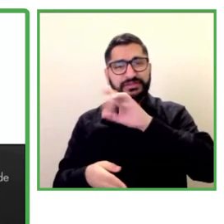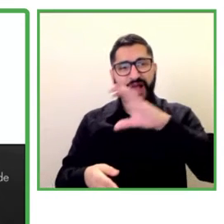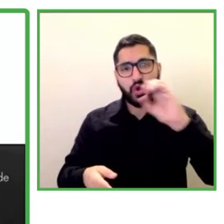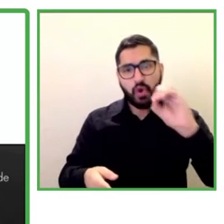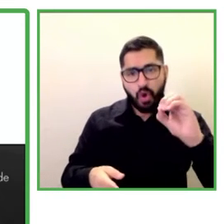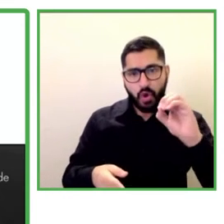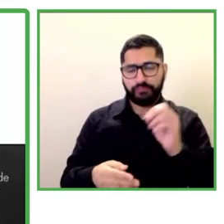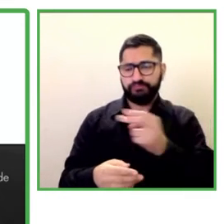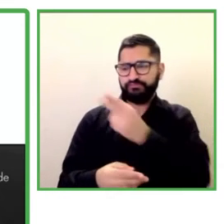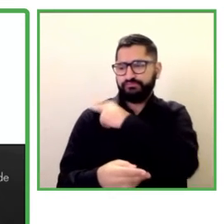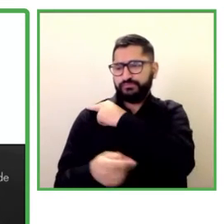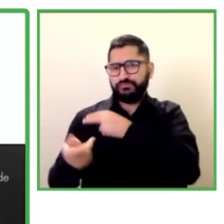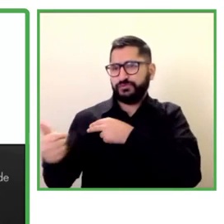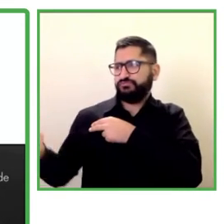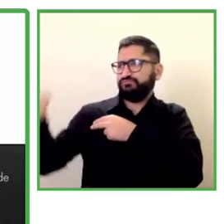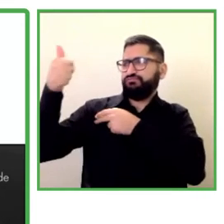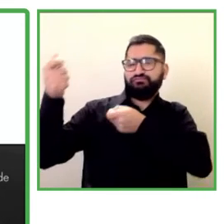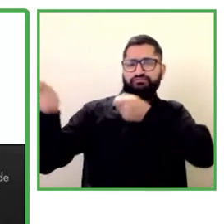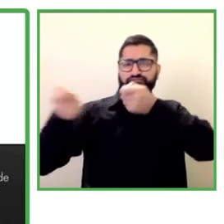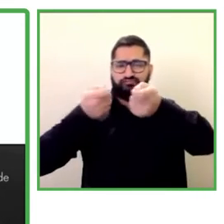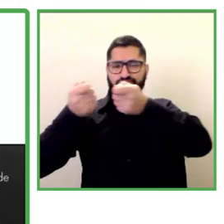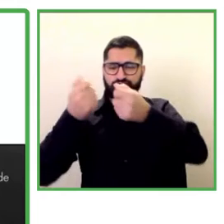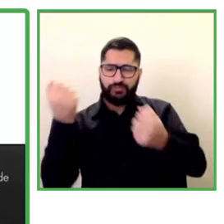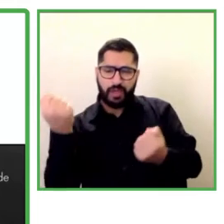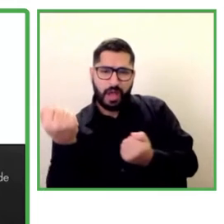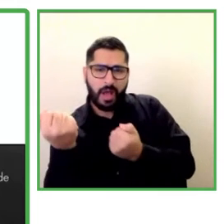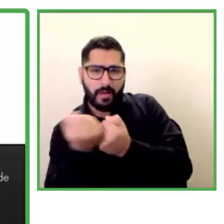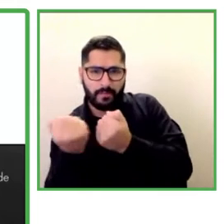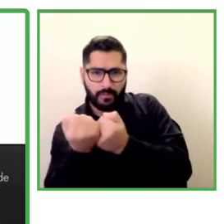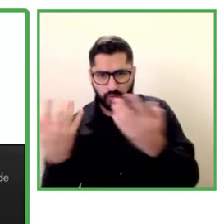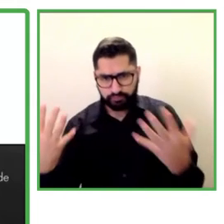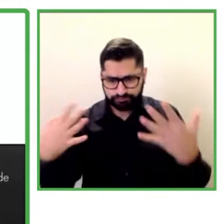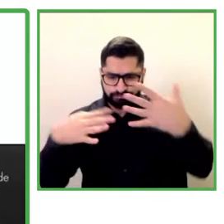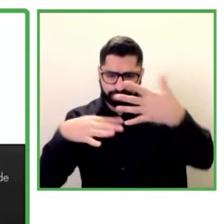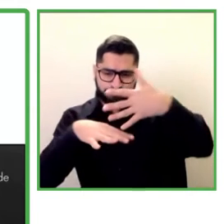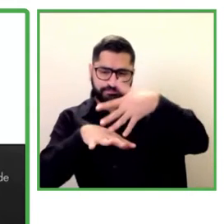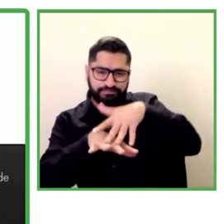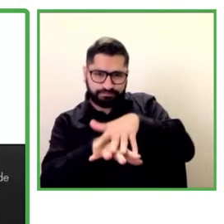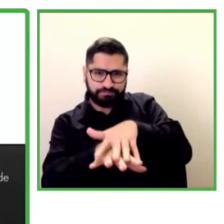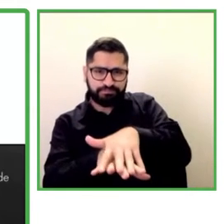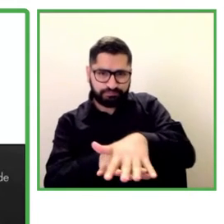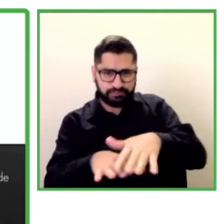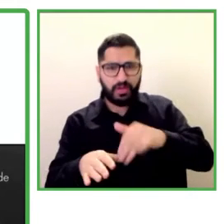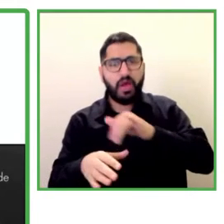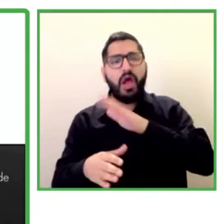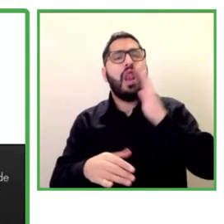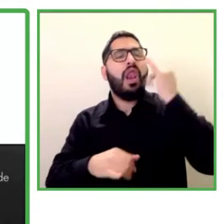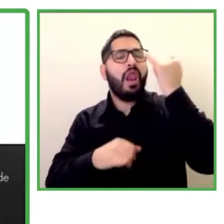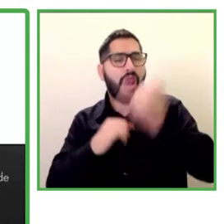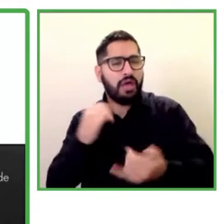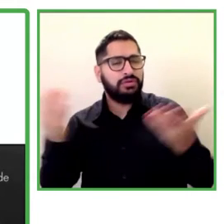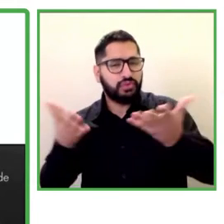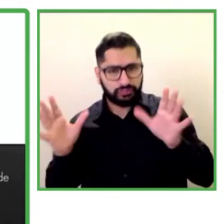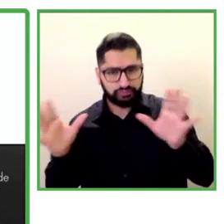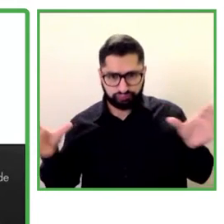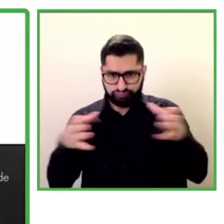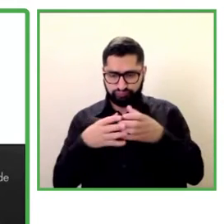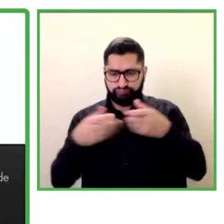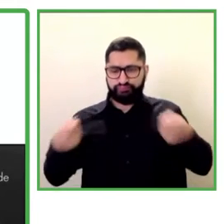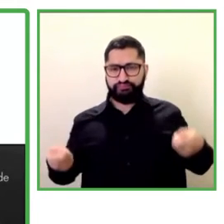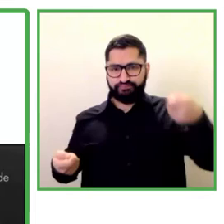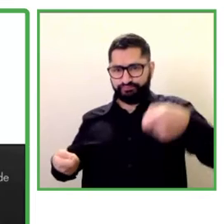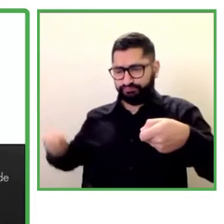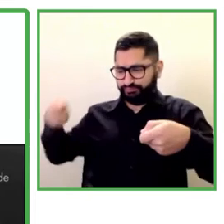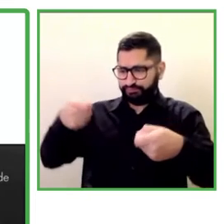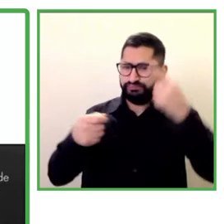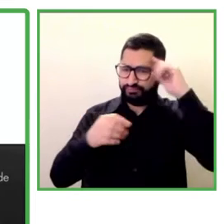inputs, to listen to their inputs, shaping this mix of people to gather and